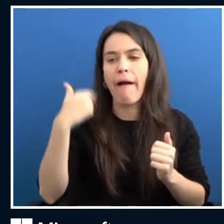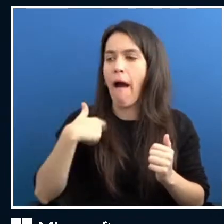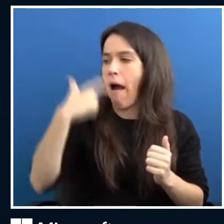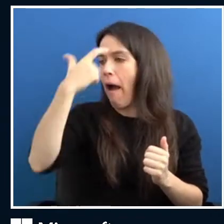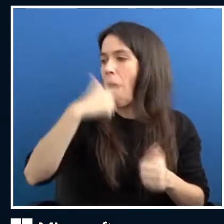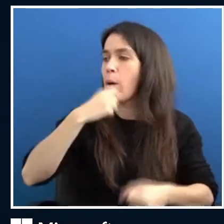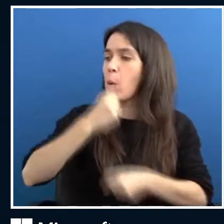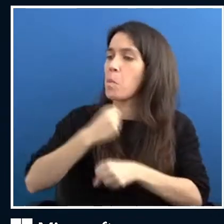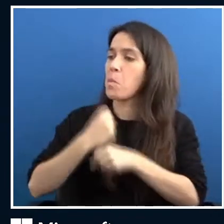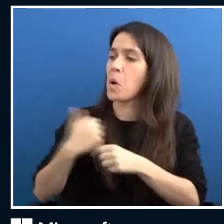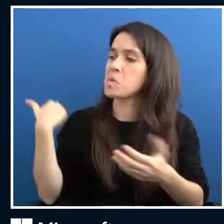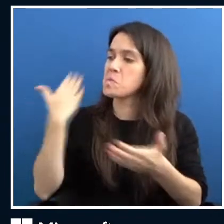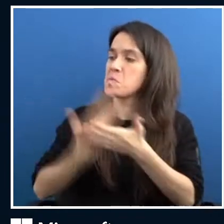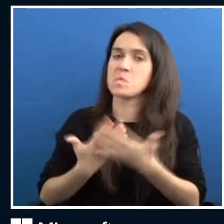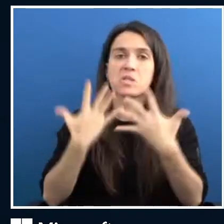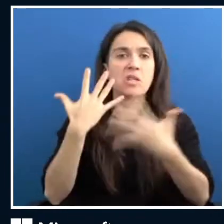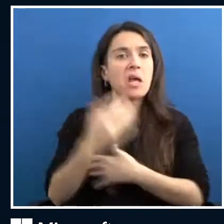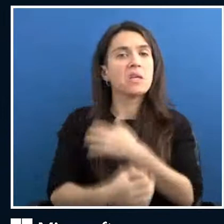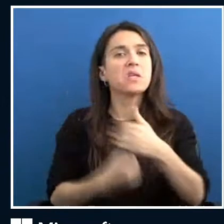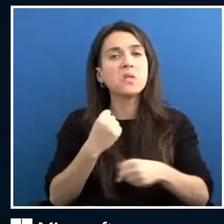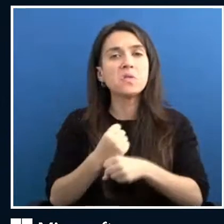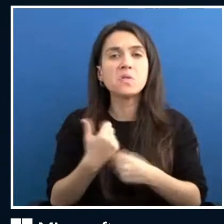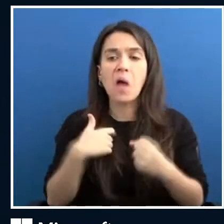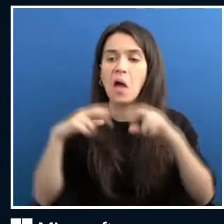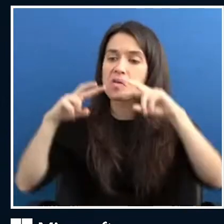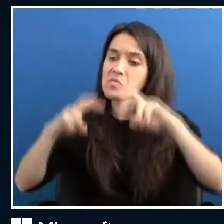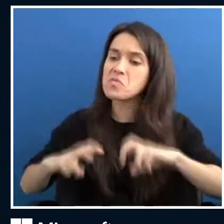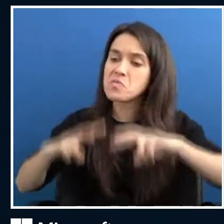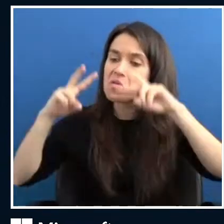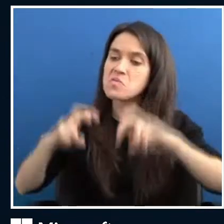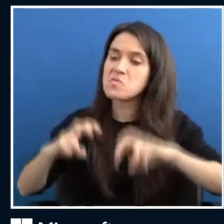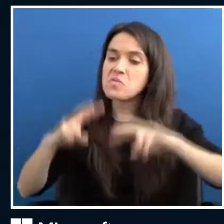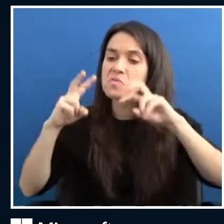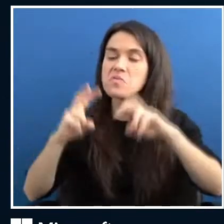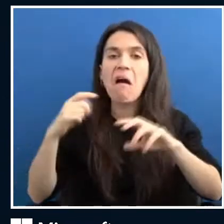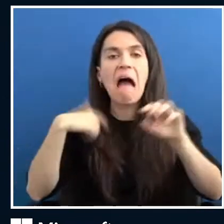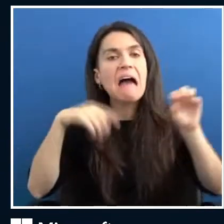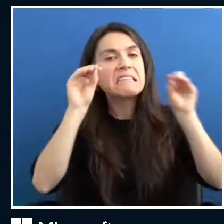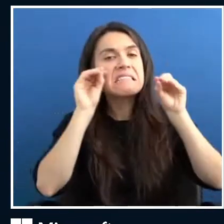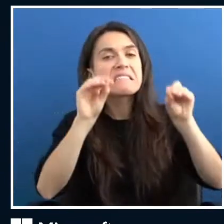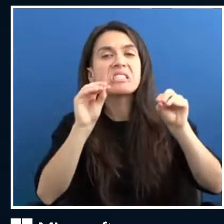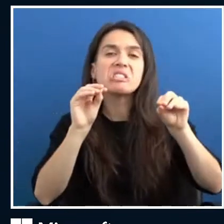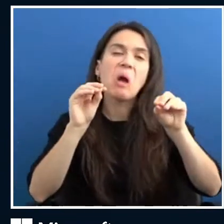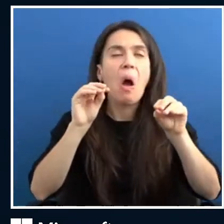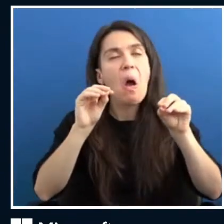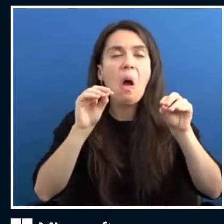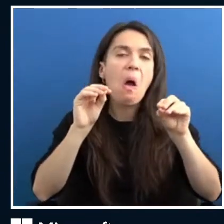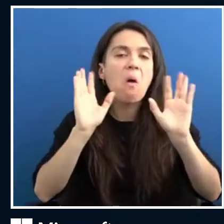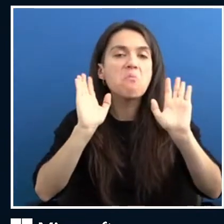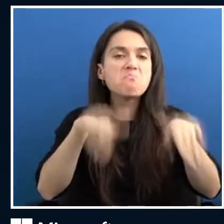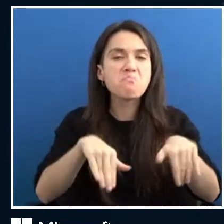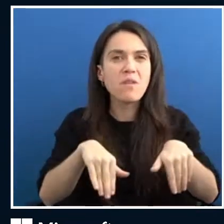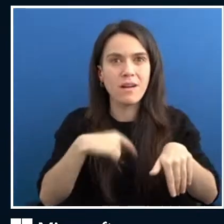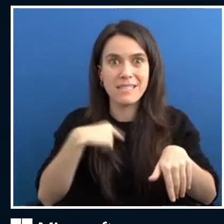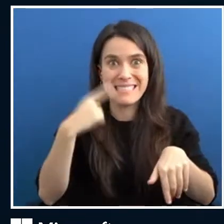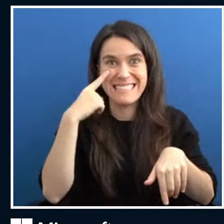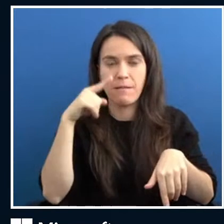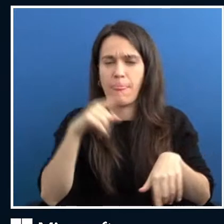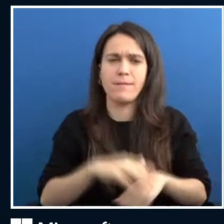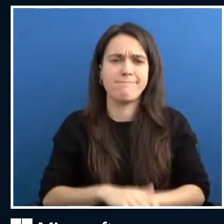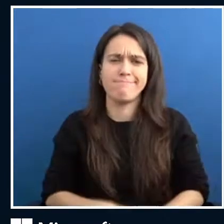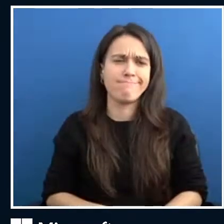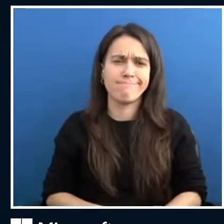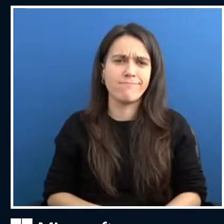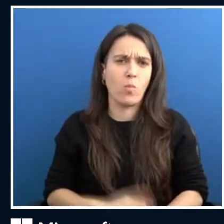on research, and then there's teaching is less of a priority. I think is really not. It's peaked, and so now